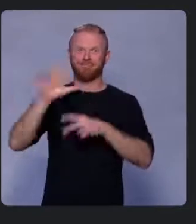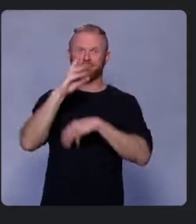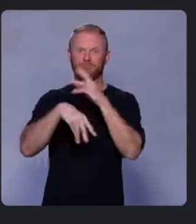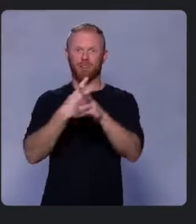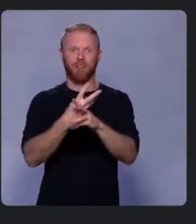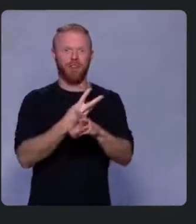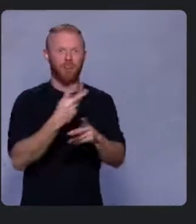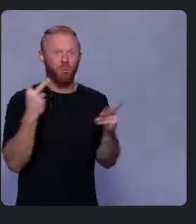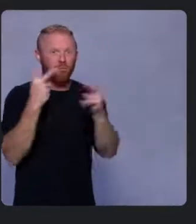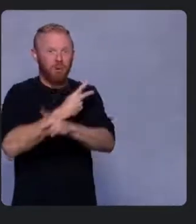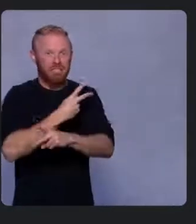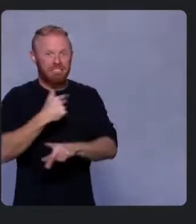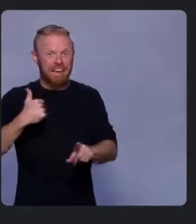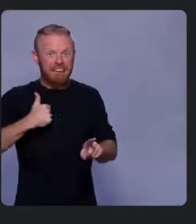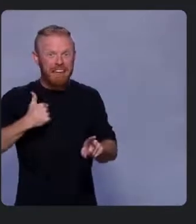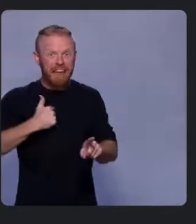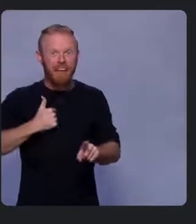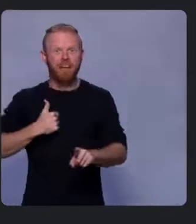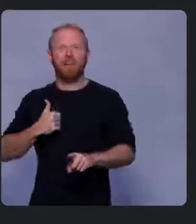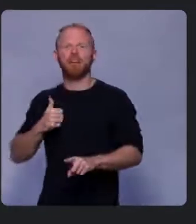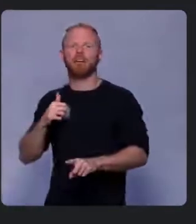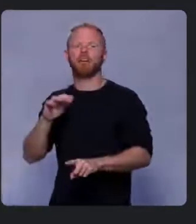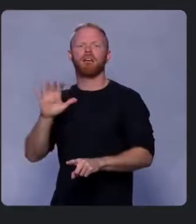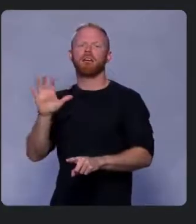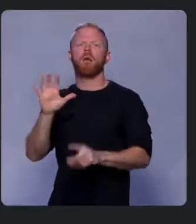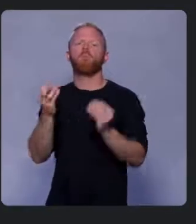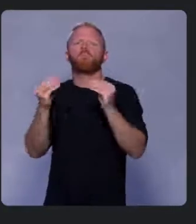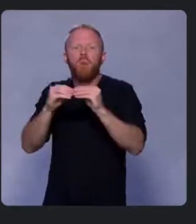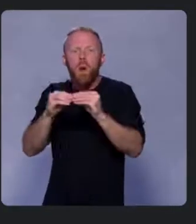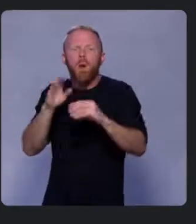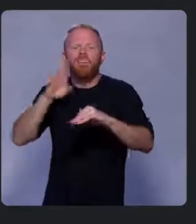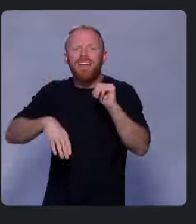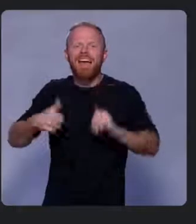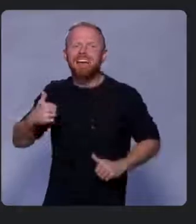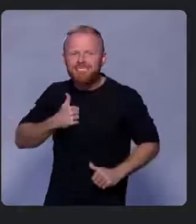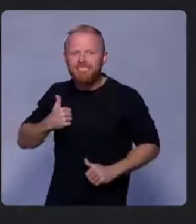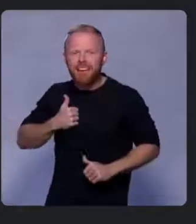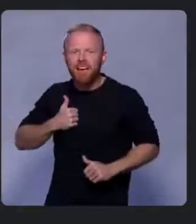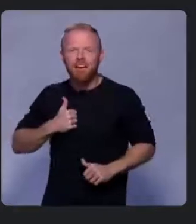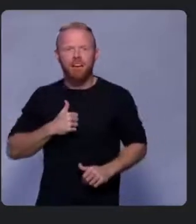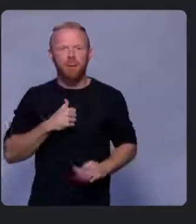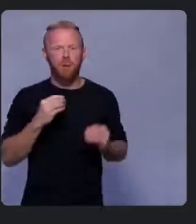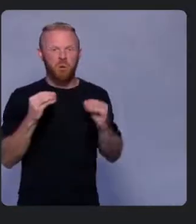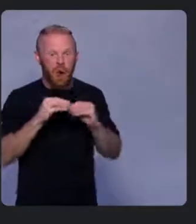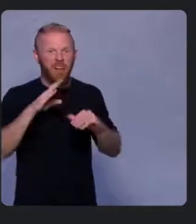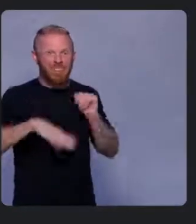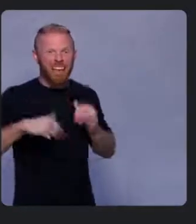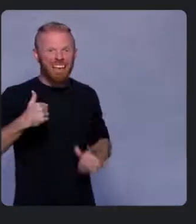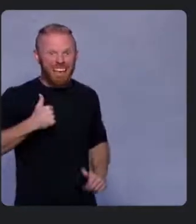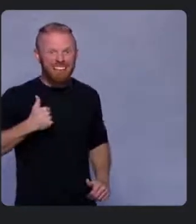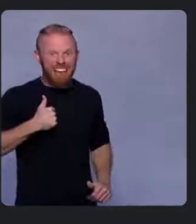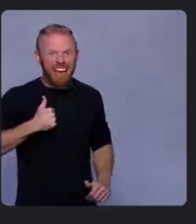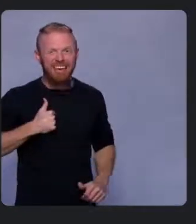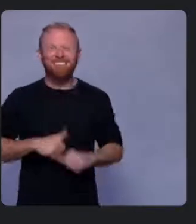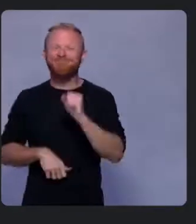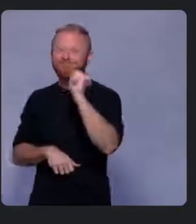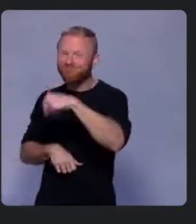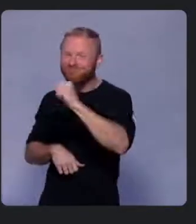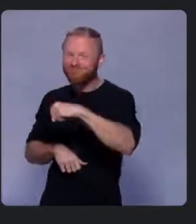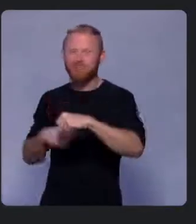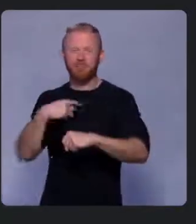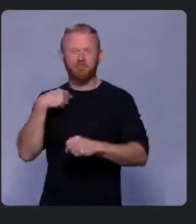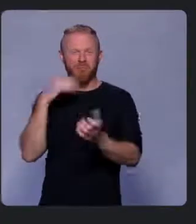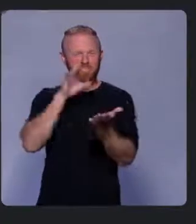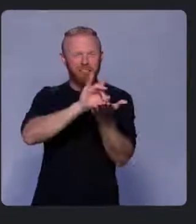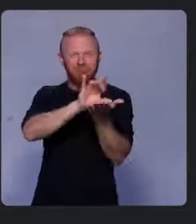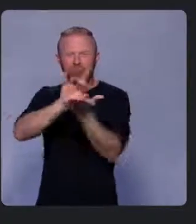Canada? Yeah, colder than Canada. Colder than Canada. Well, it's not just temperature that's important. In fact, we want to remove all distractions from our qubits. Right.